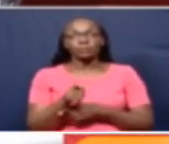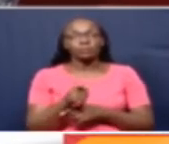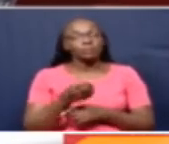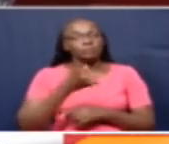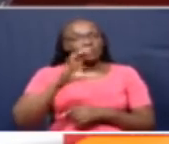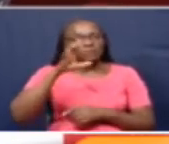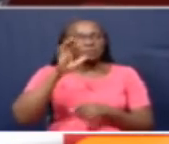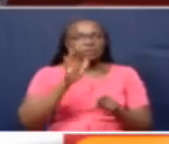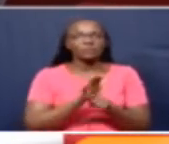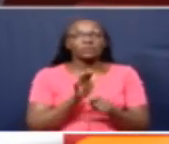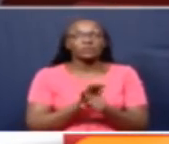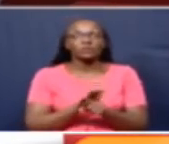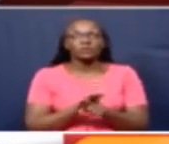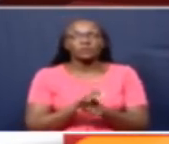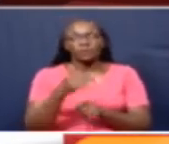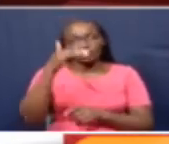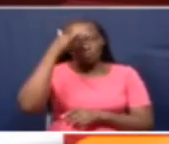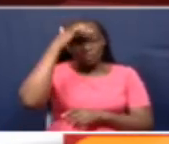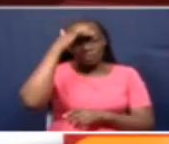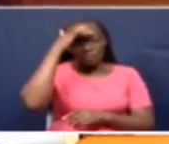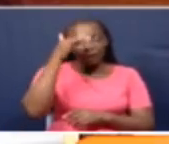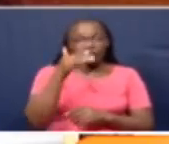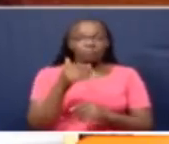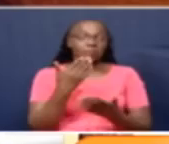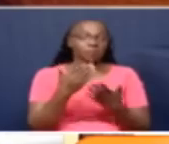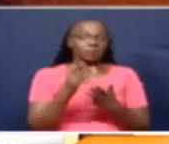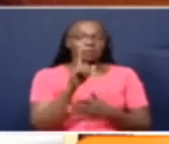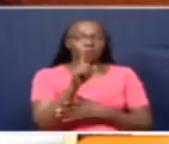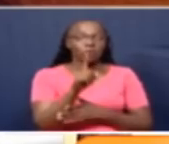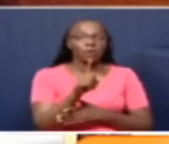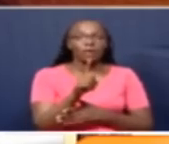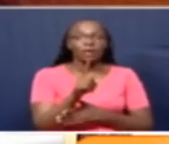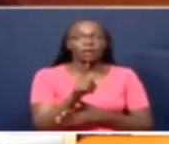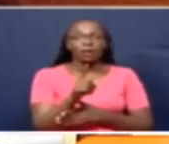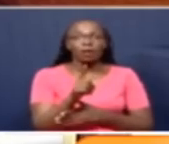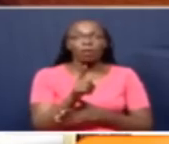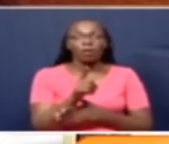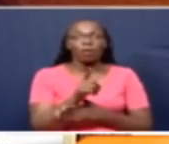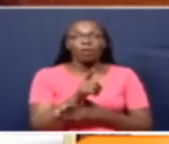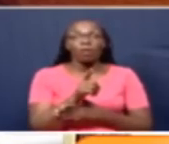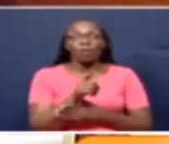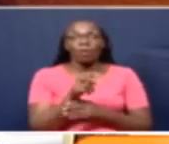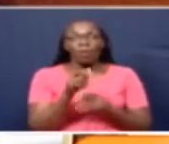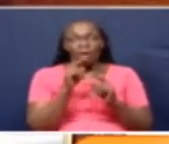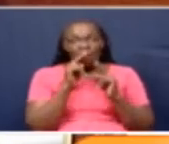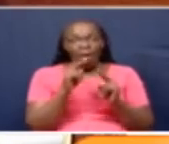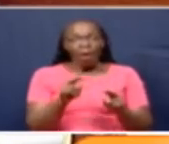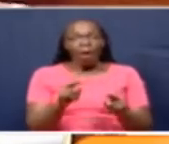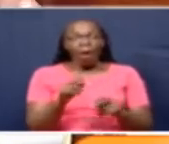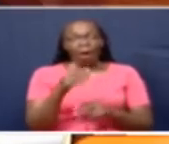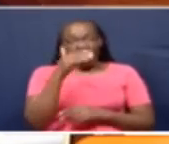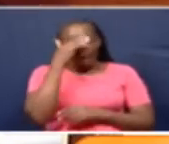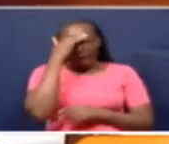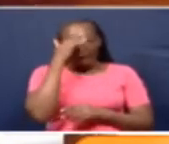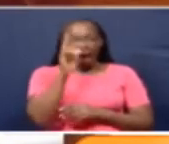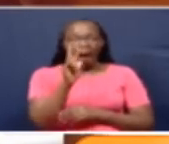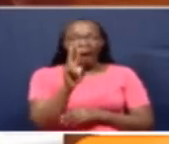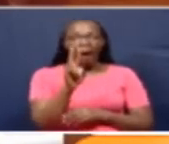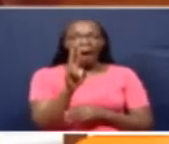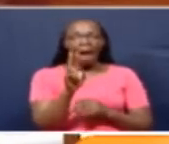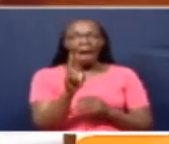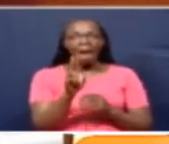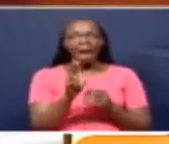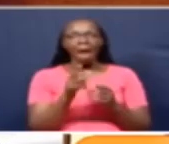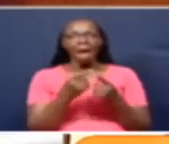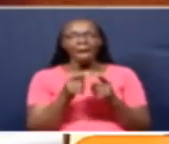No. Beer. He gets one beer, Barack, quiet, two beer, and he used to come, hey, I'm worried about you,